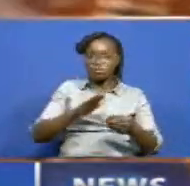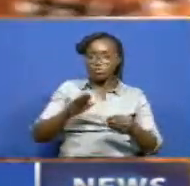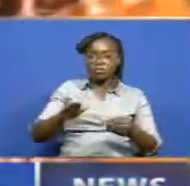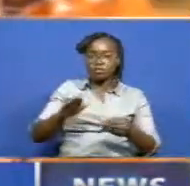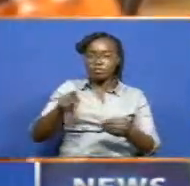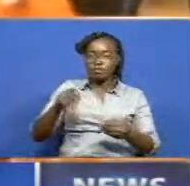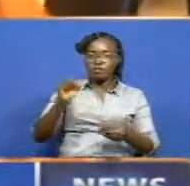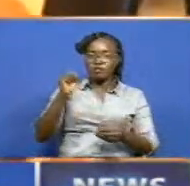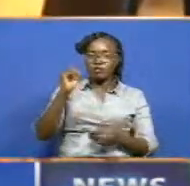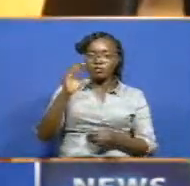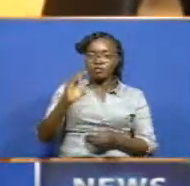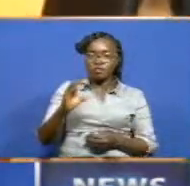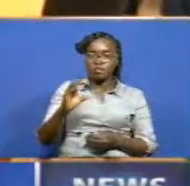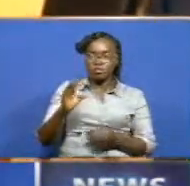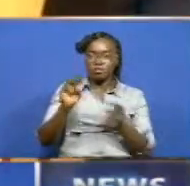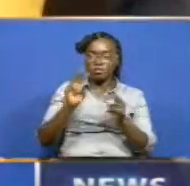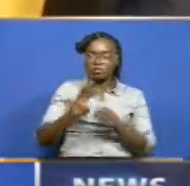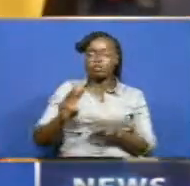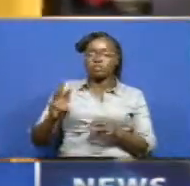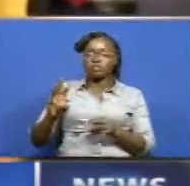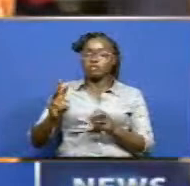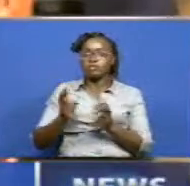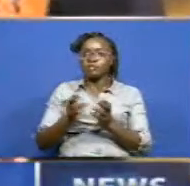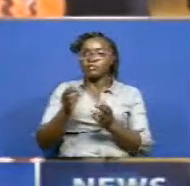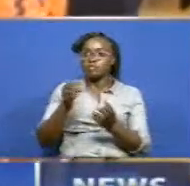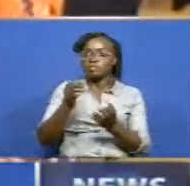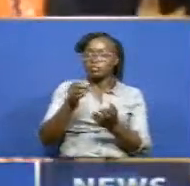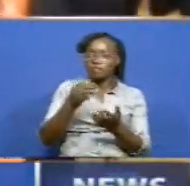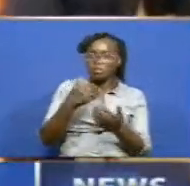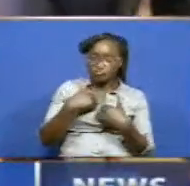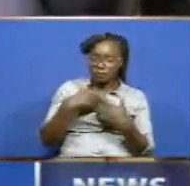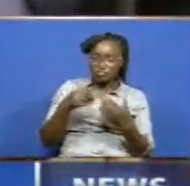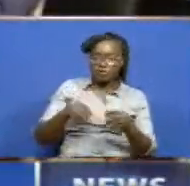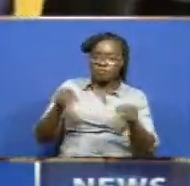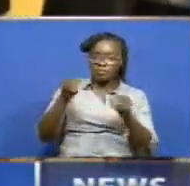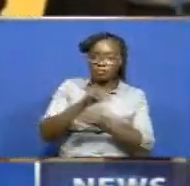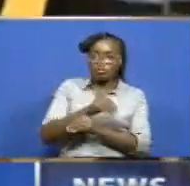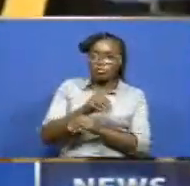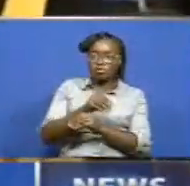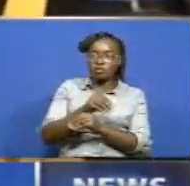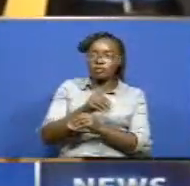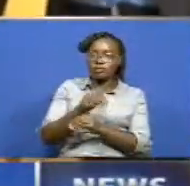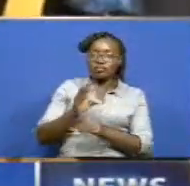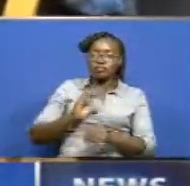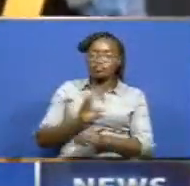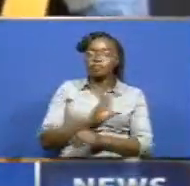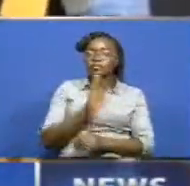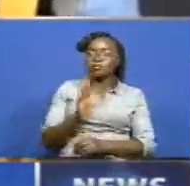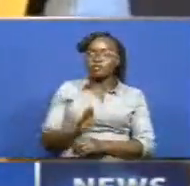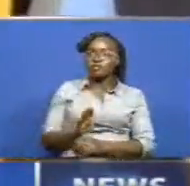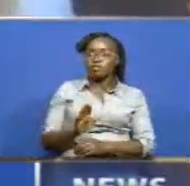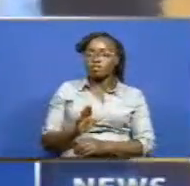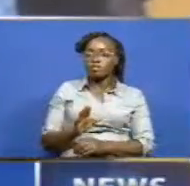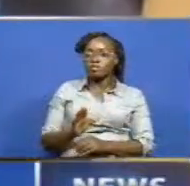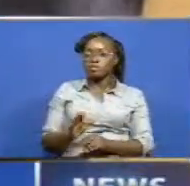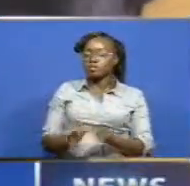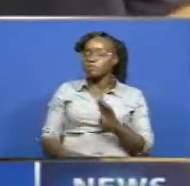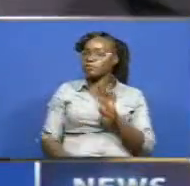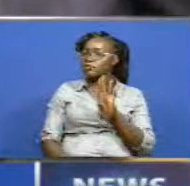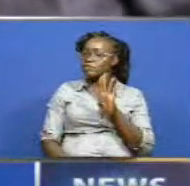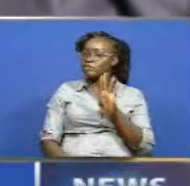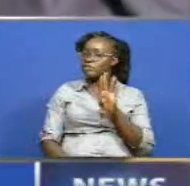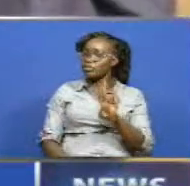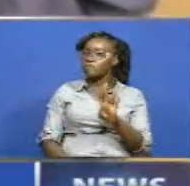Commission website. The panel is constituted to recruit replacements of Commissioners Roslyn Akombe, Margaret Mwachanya, Consolata